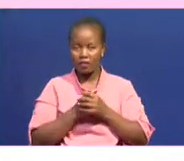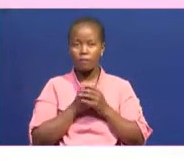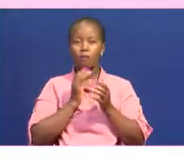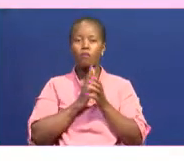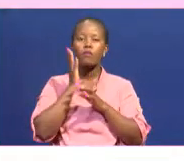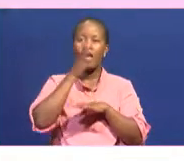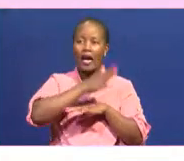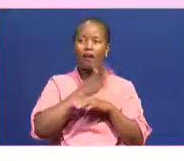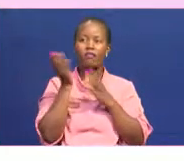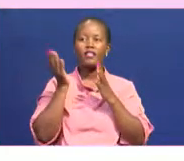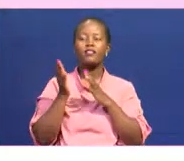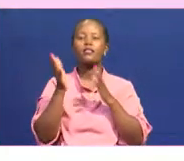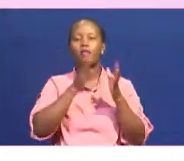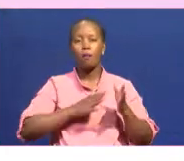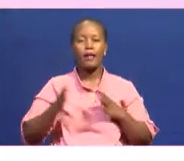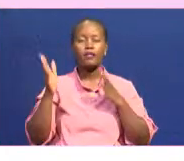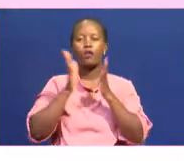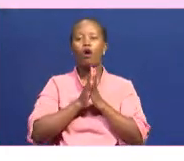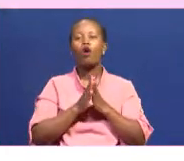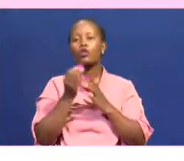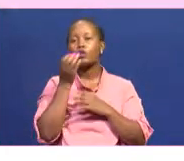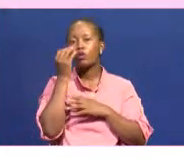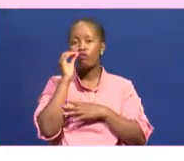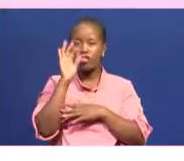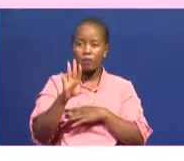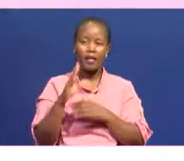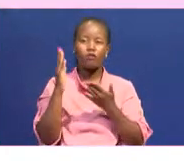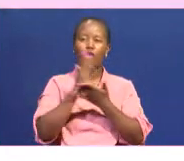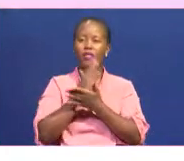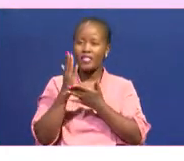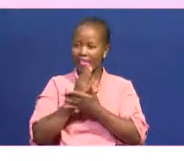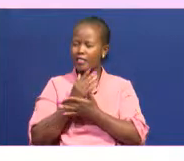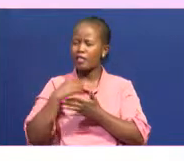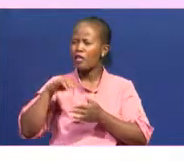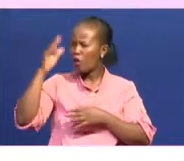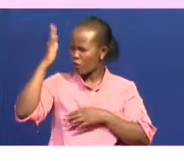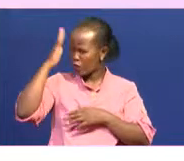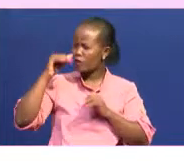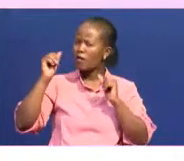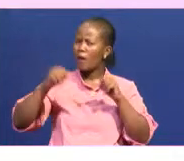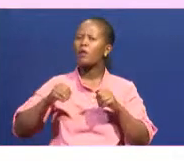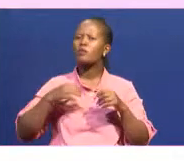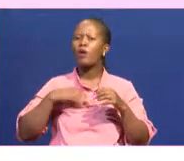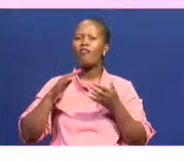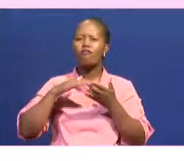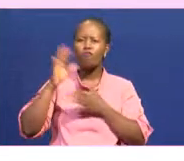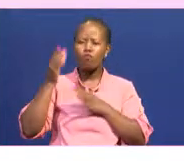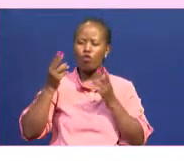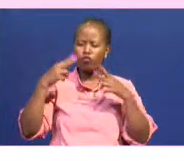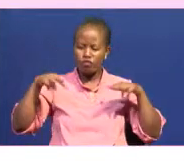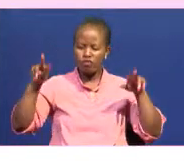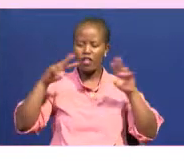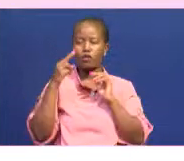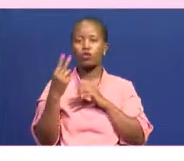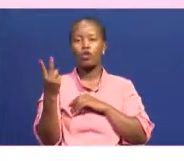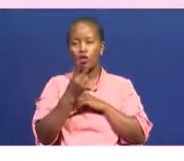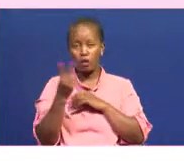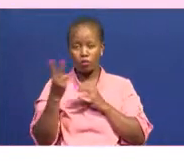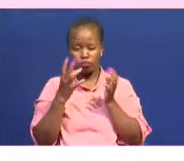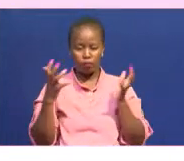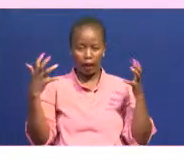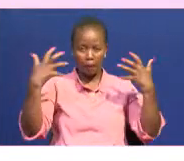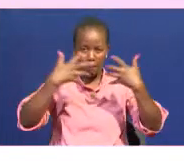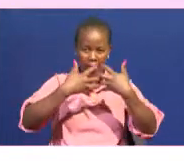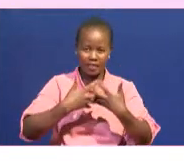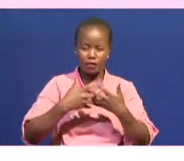reflection and invaluable feedback from the industry, we realized we could add more value to the two events by merging them